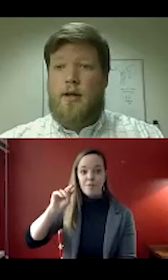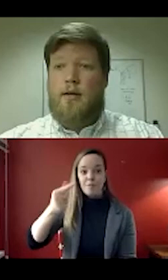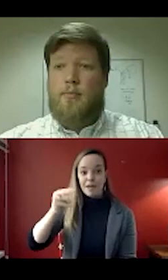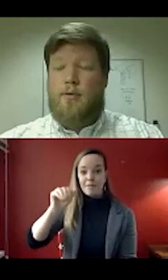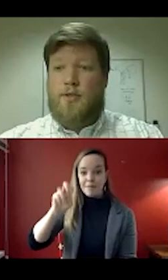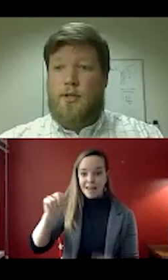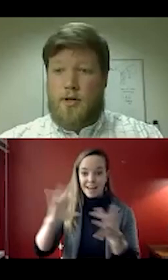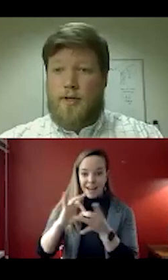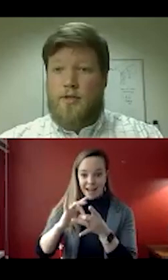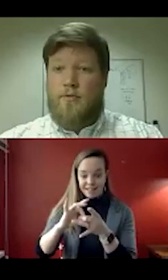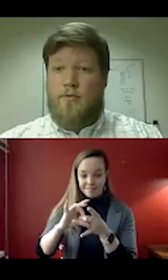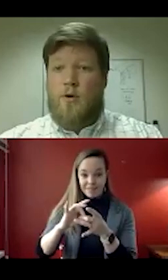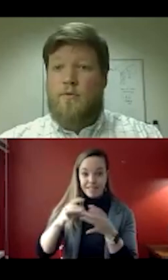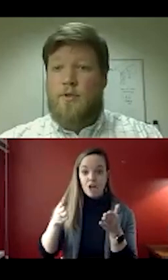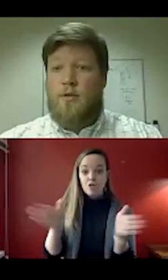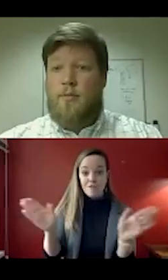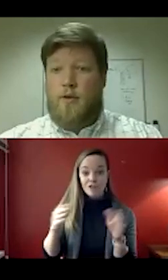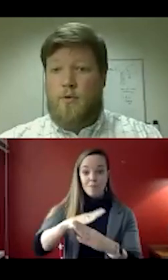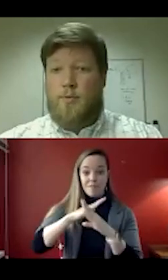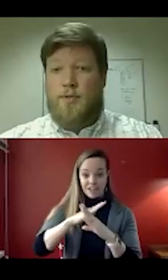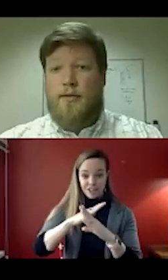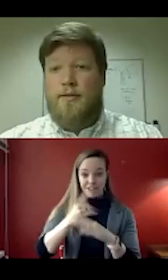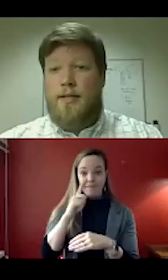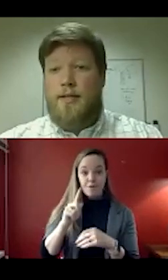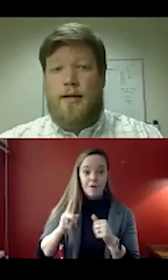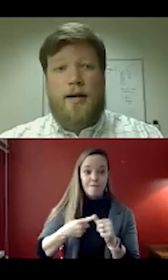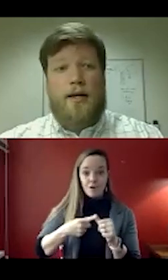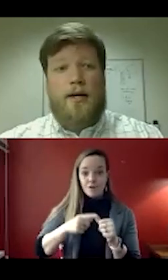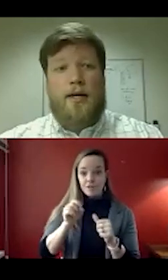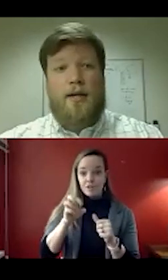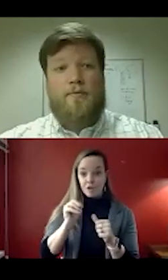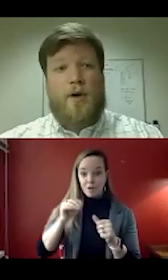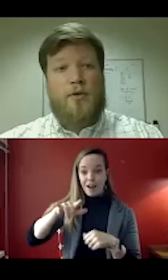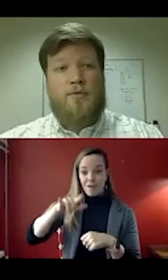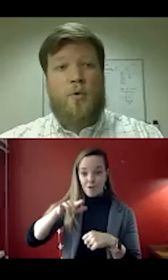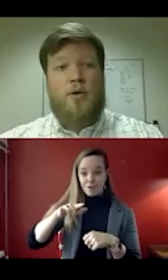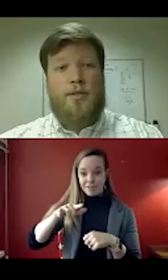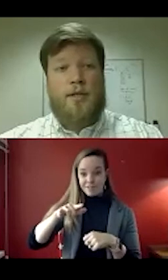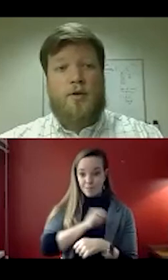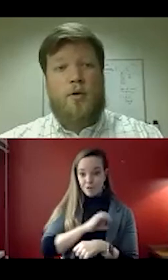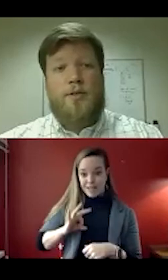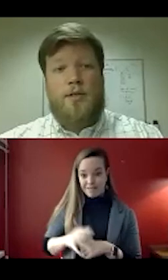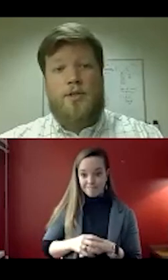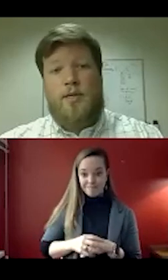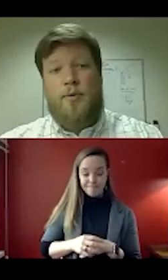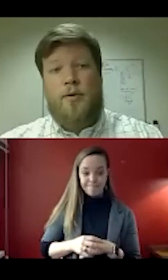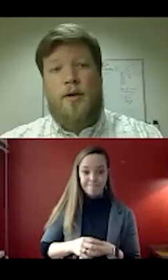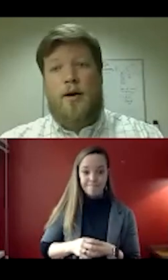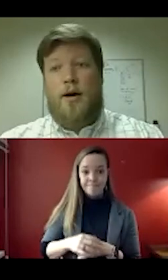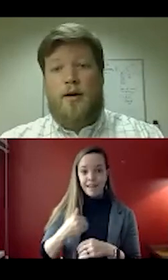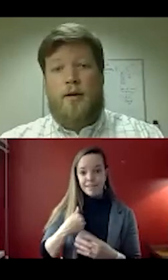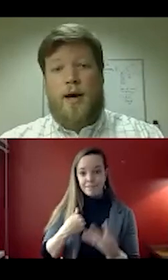prevention intervention for first-term Air Force personnel. It follows 4 distinct cores and teaches